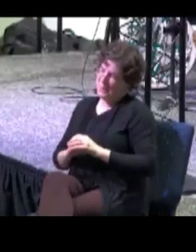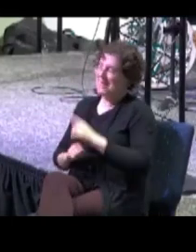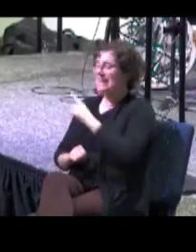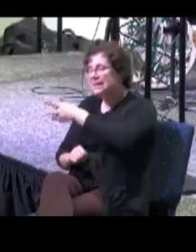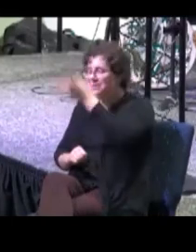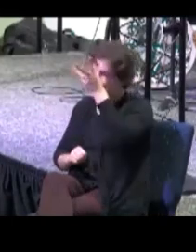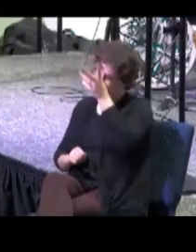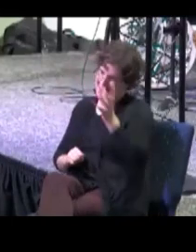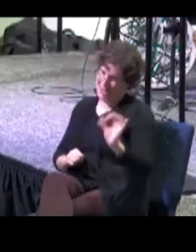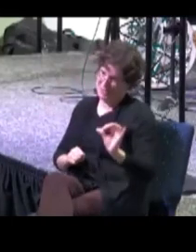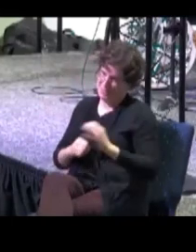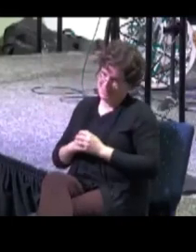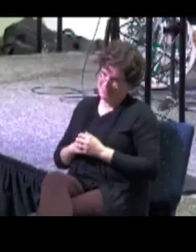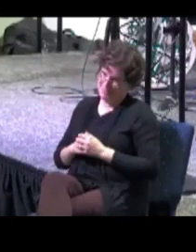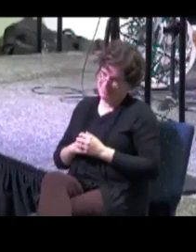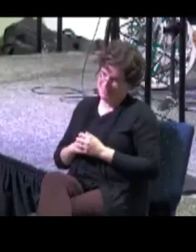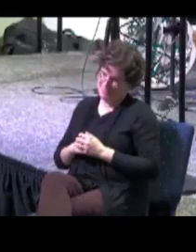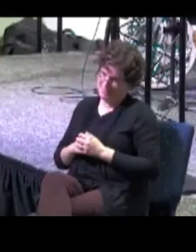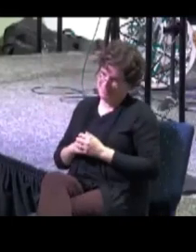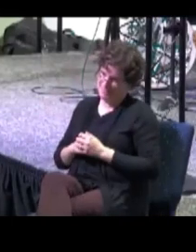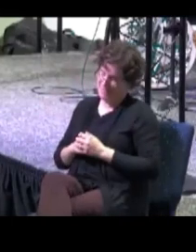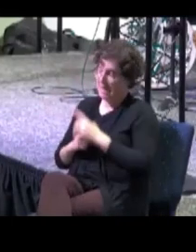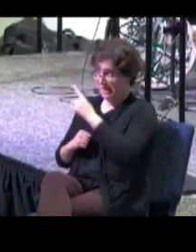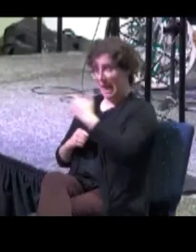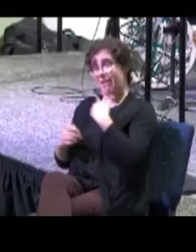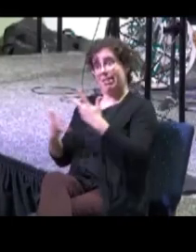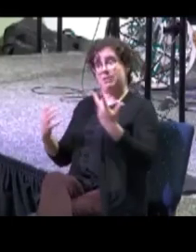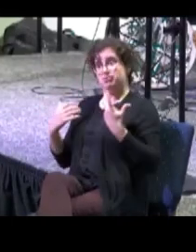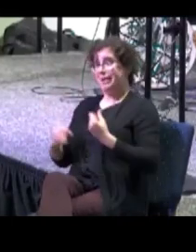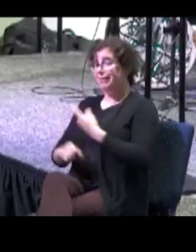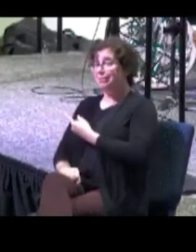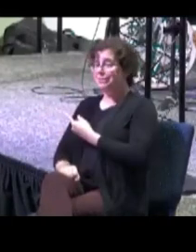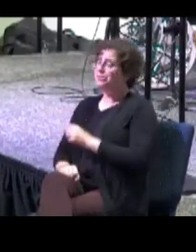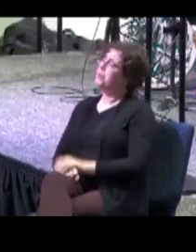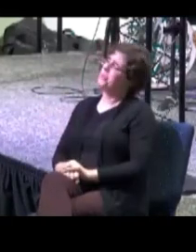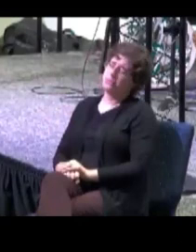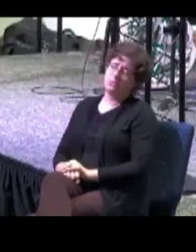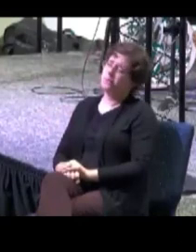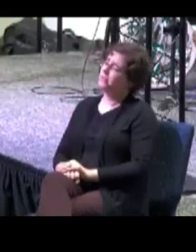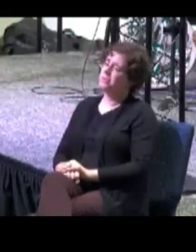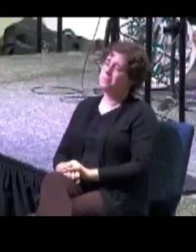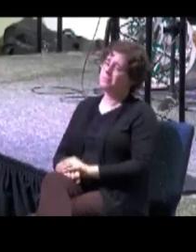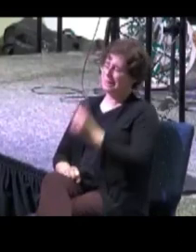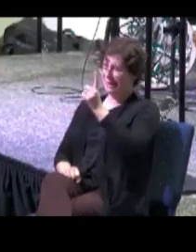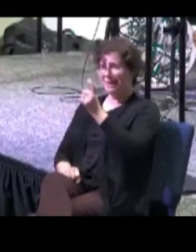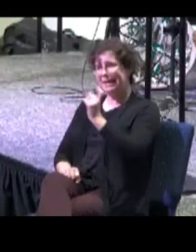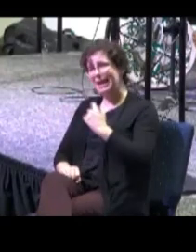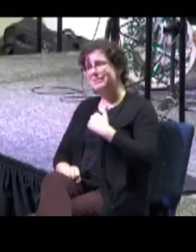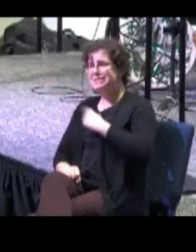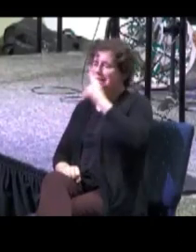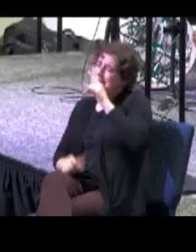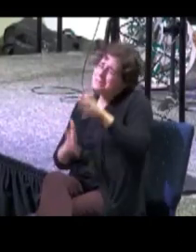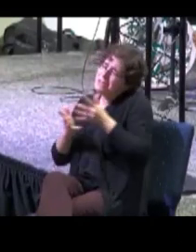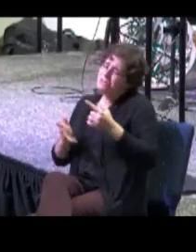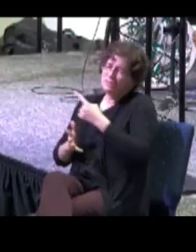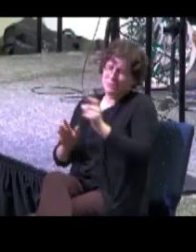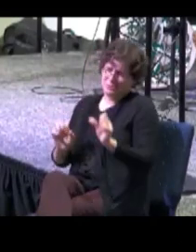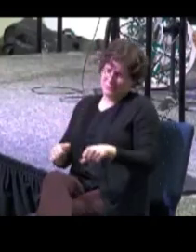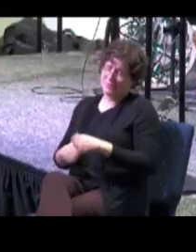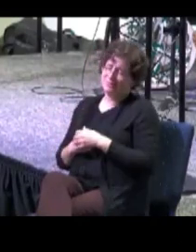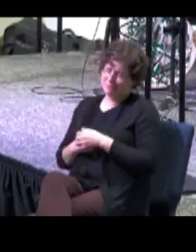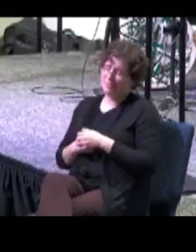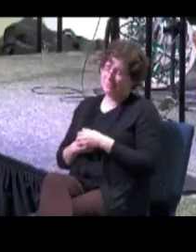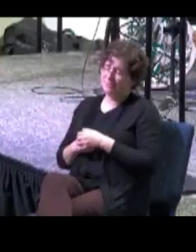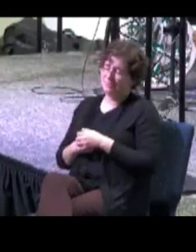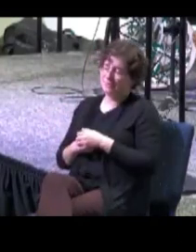dad. He did not have much strength, but he gave us kids as much as he could.